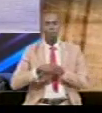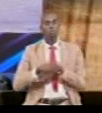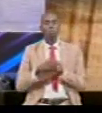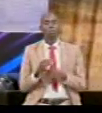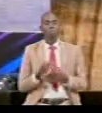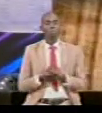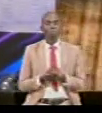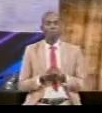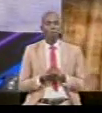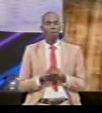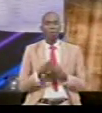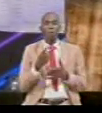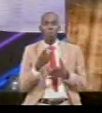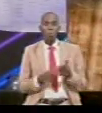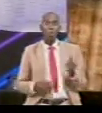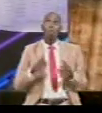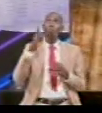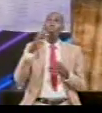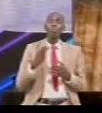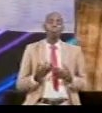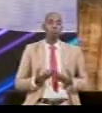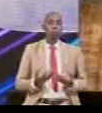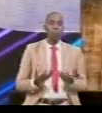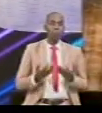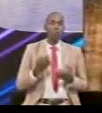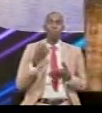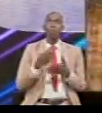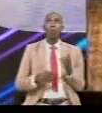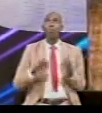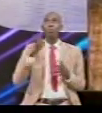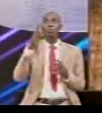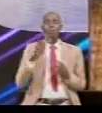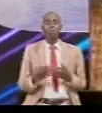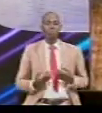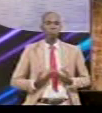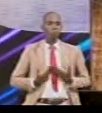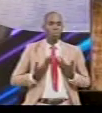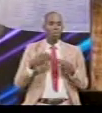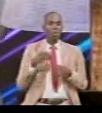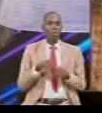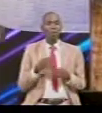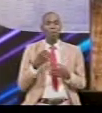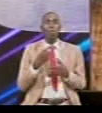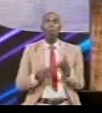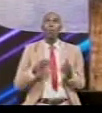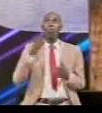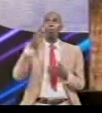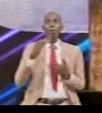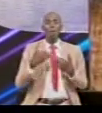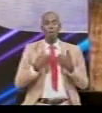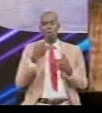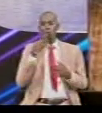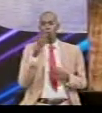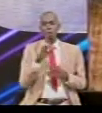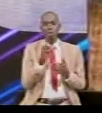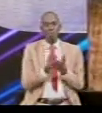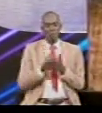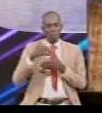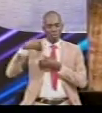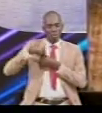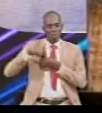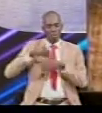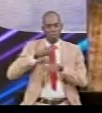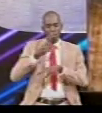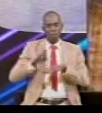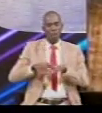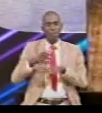in, what God desires, what God has commanded, that inward nature of holiness,